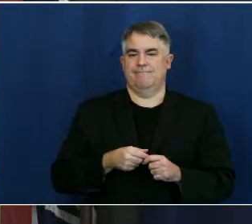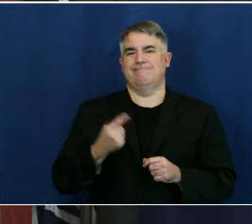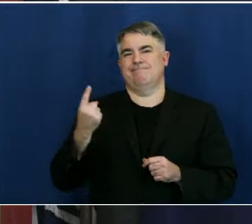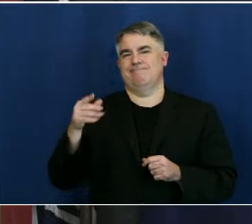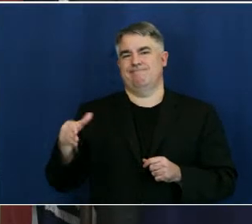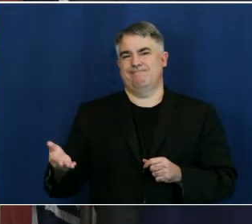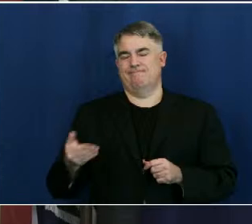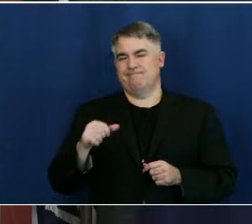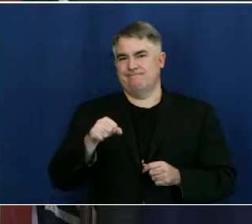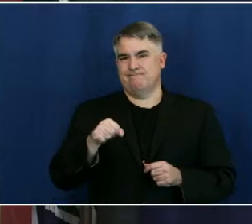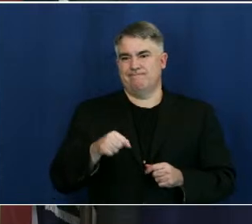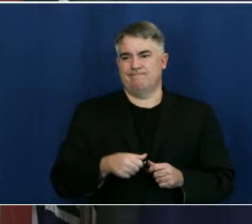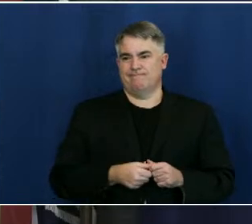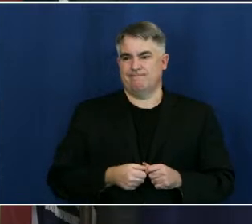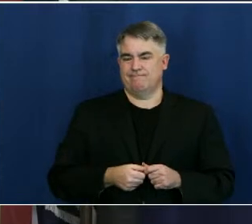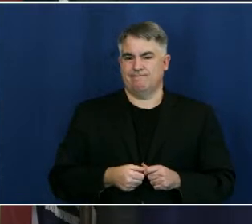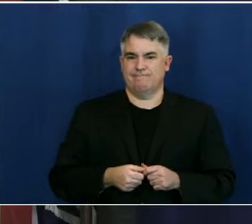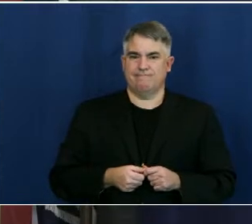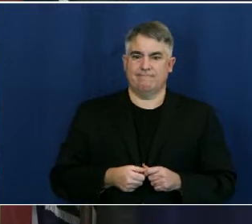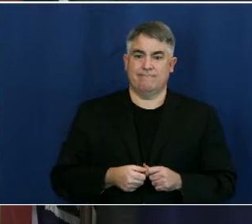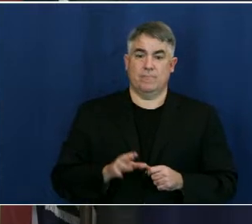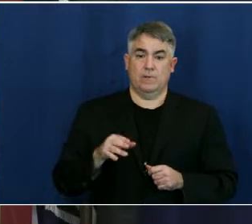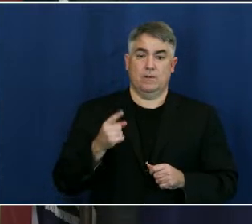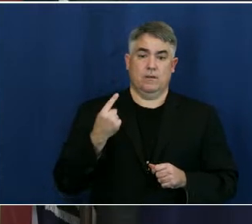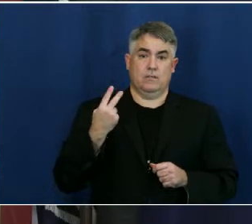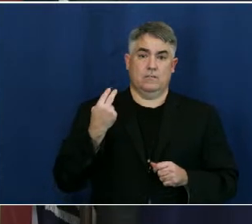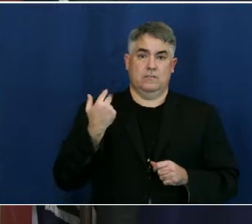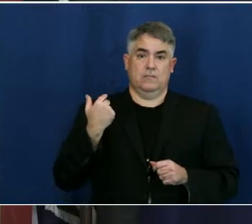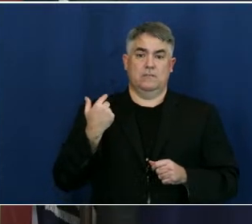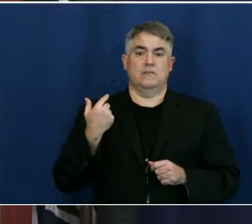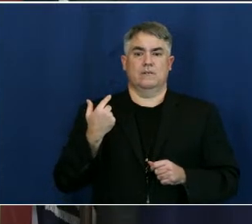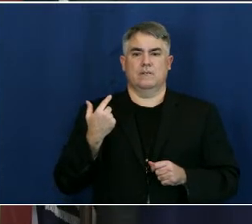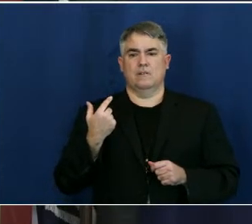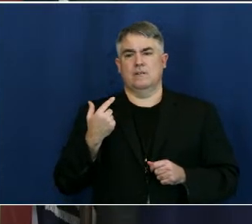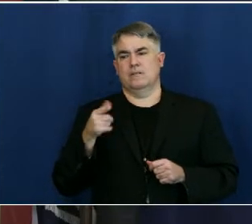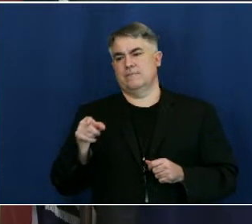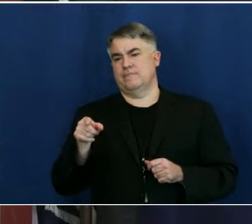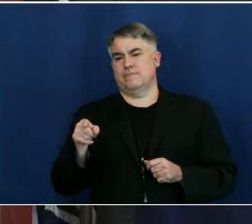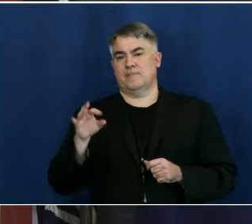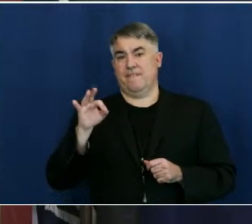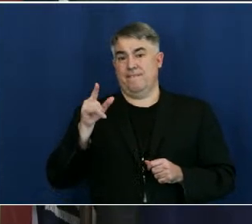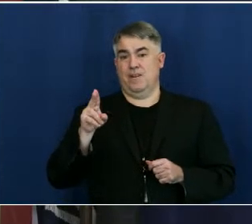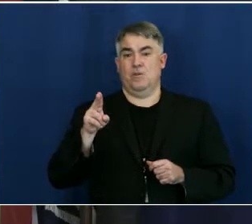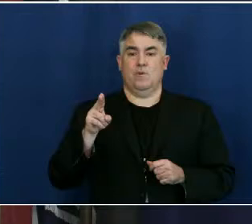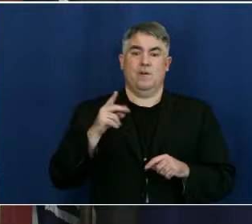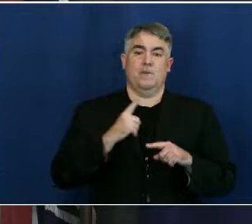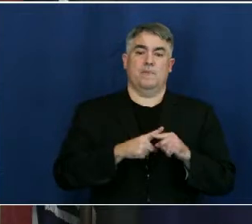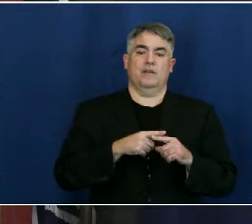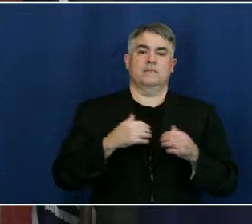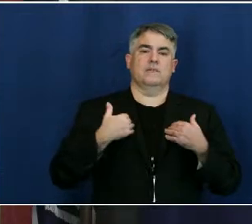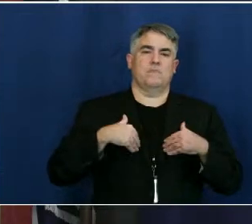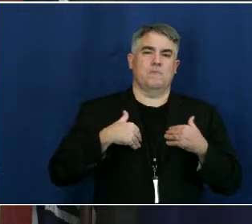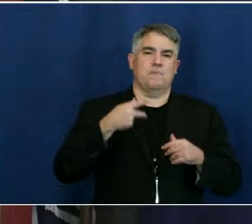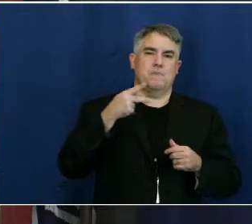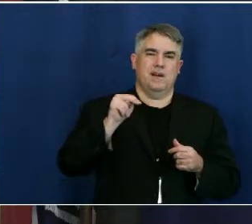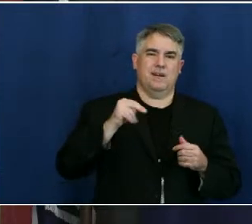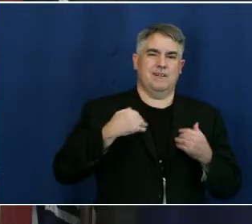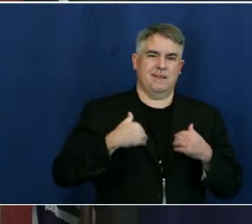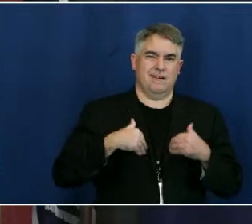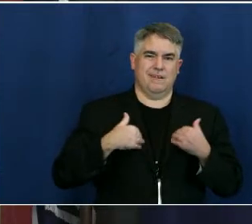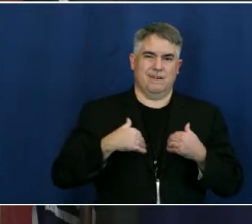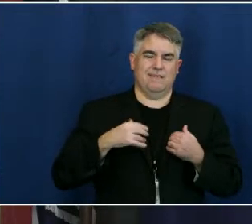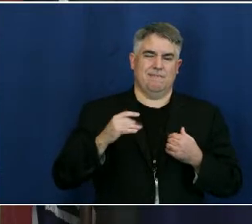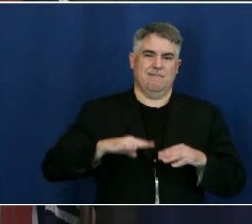seasons, severe influenza has been associated with bacterial pneumonias, and it would be associated, therefore, with both the bacteria that caused